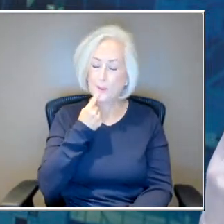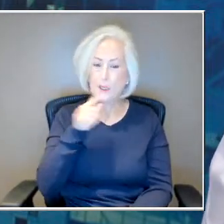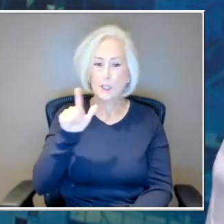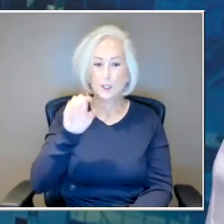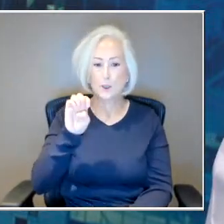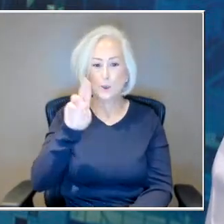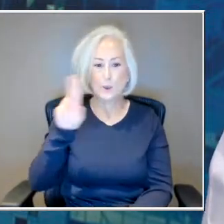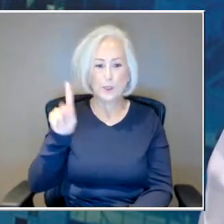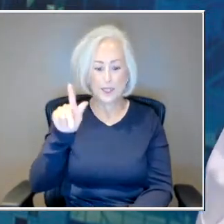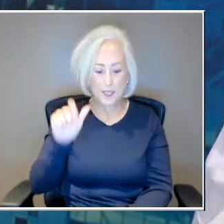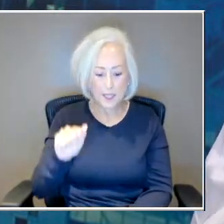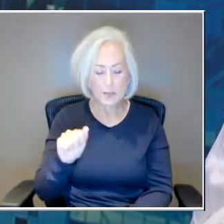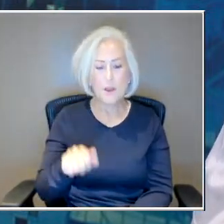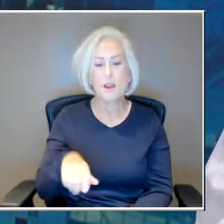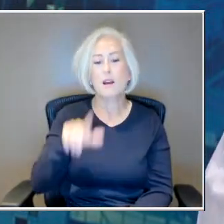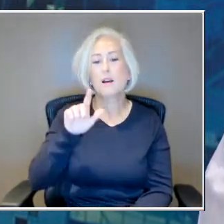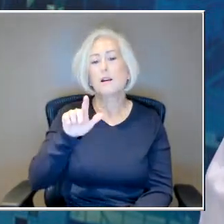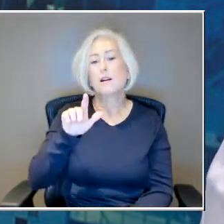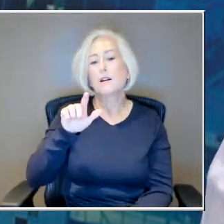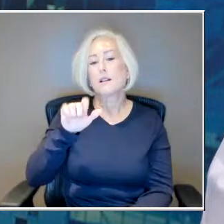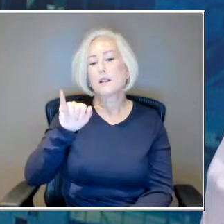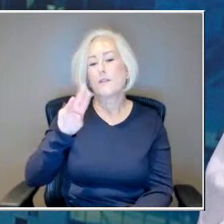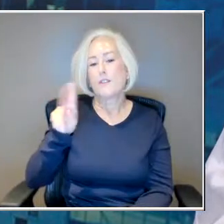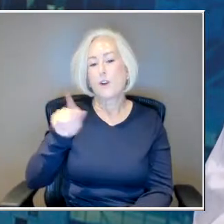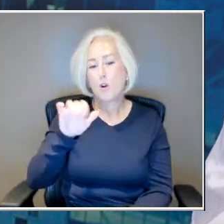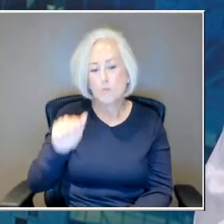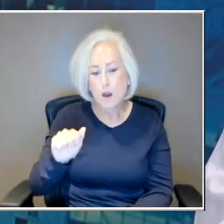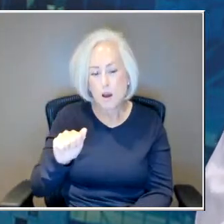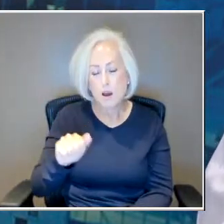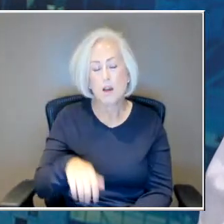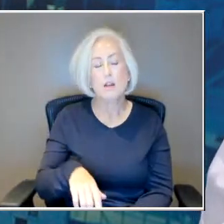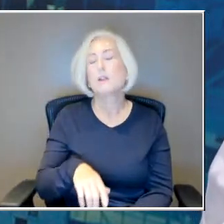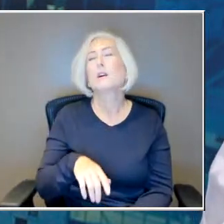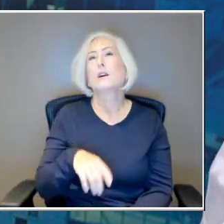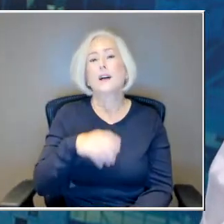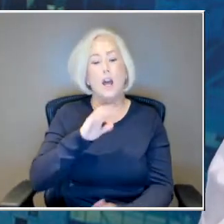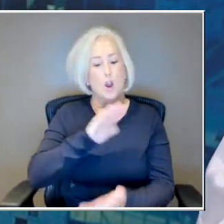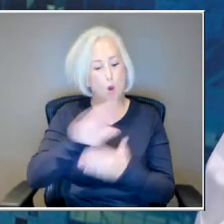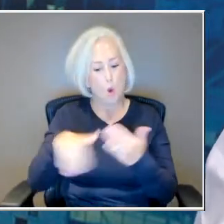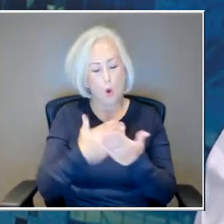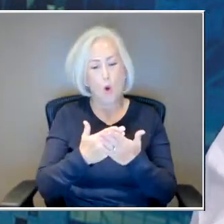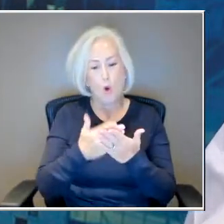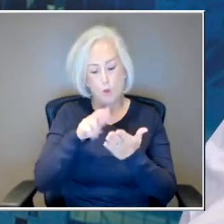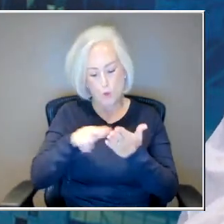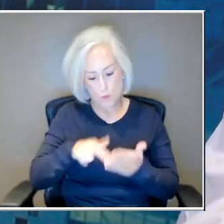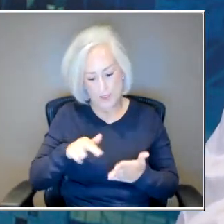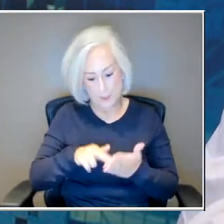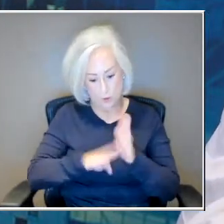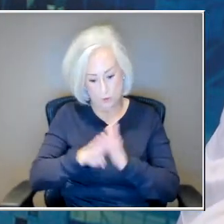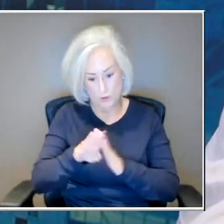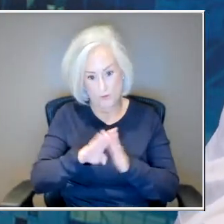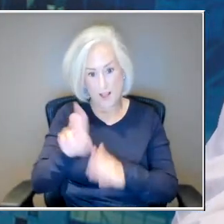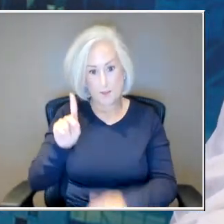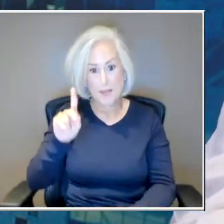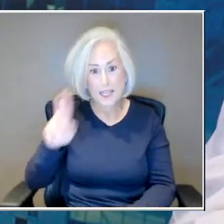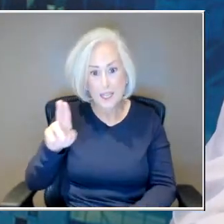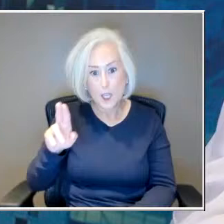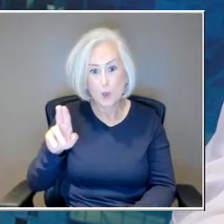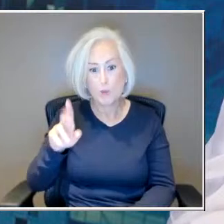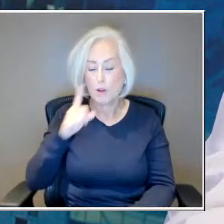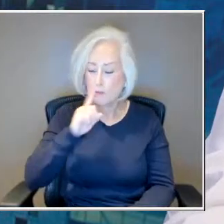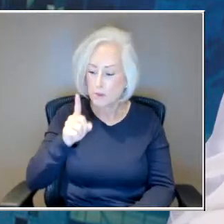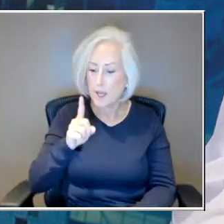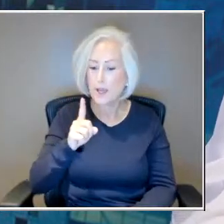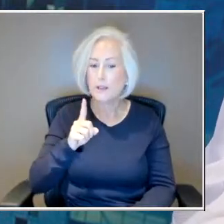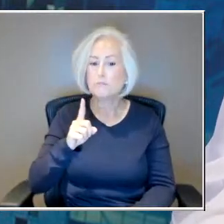lymphoma. They actually, with the KU Health System, with all the resources that was developed there, they built really a complex and a